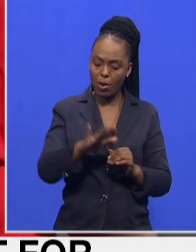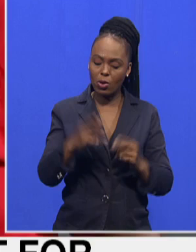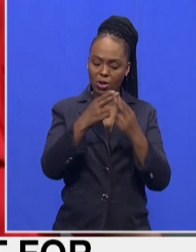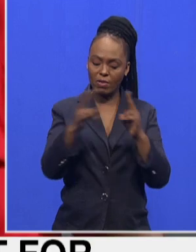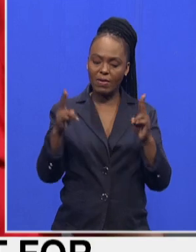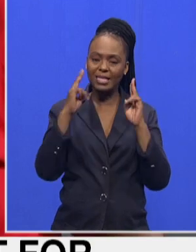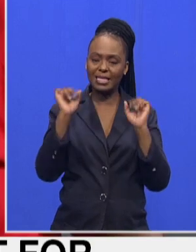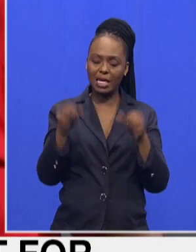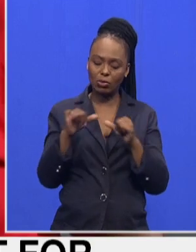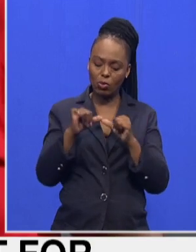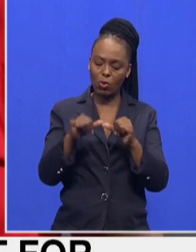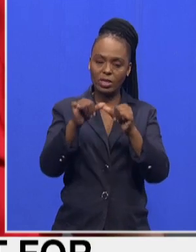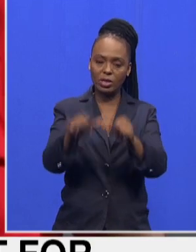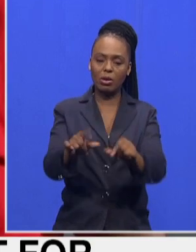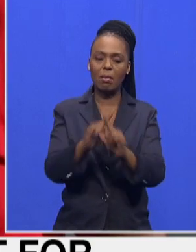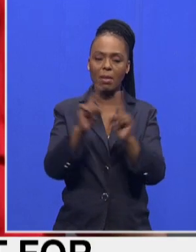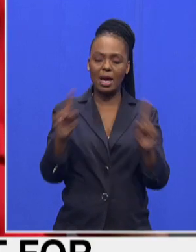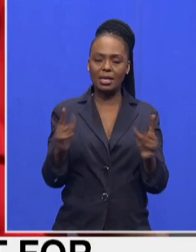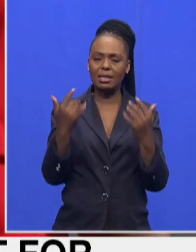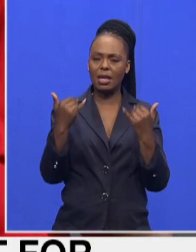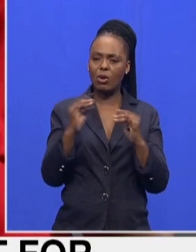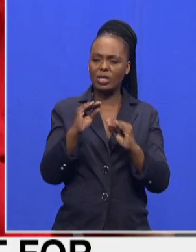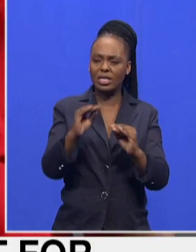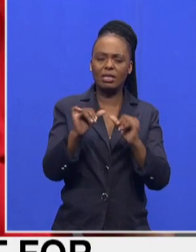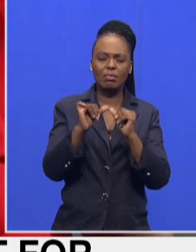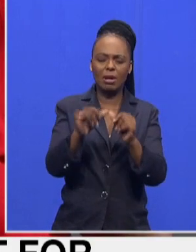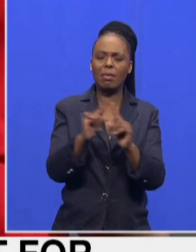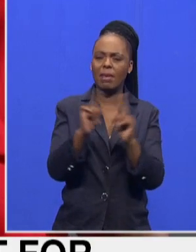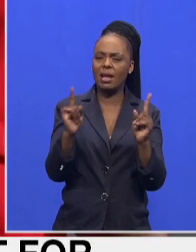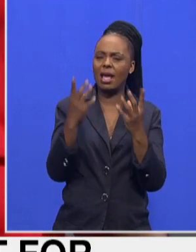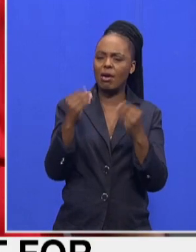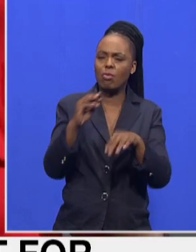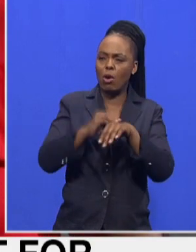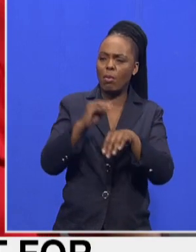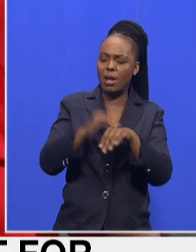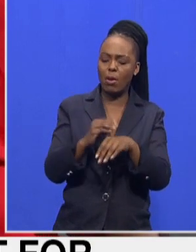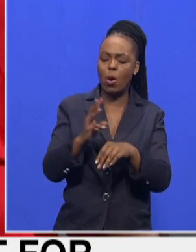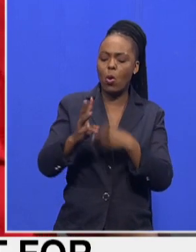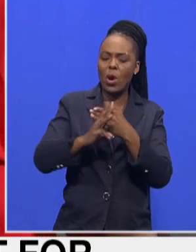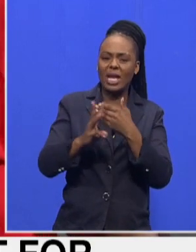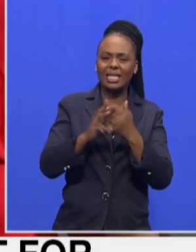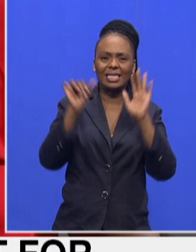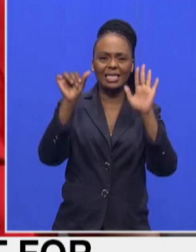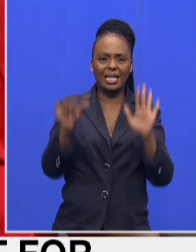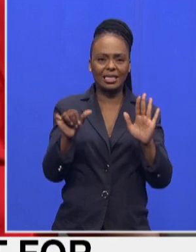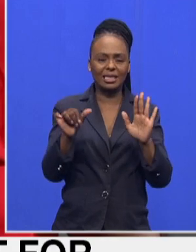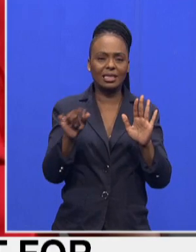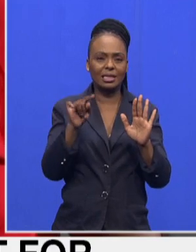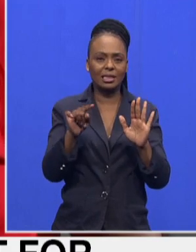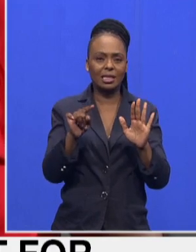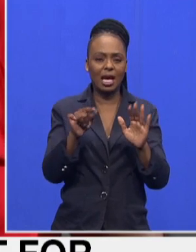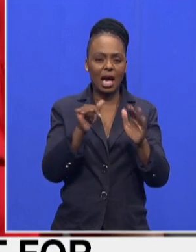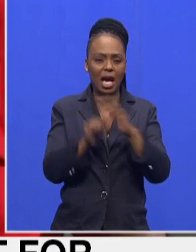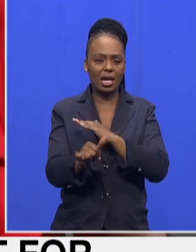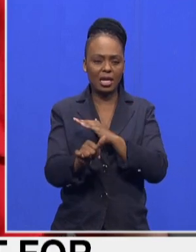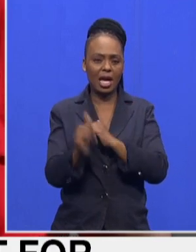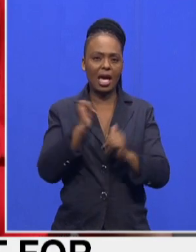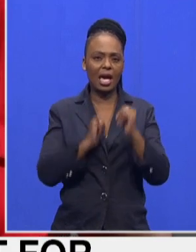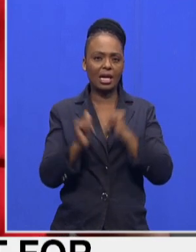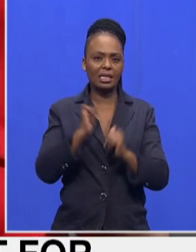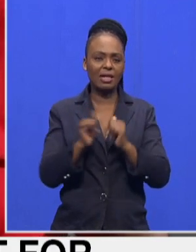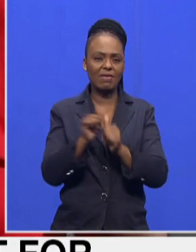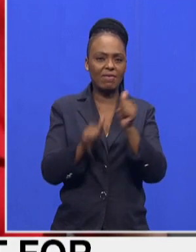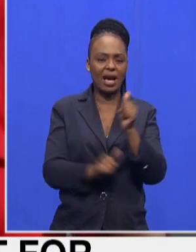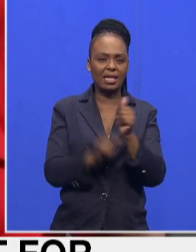even though these are abnormal circumstances that we're currently operating in. It's week 6 under the acting Vice Chancellor of Sue Harrison, and she